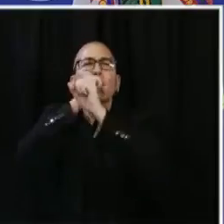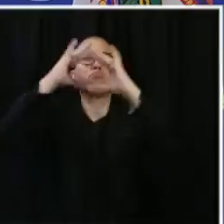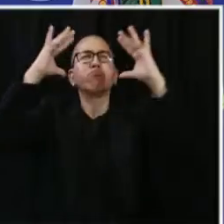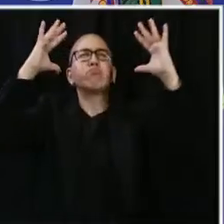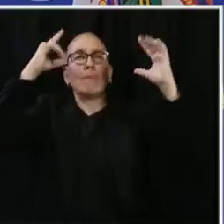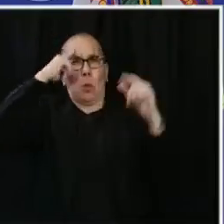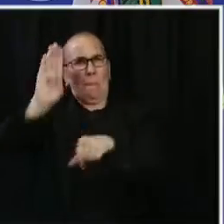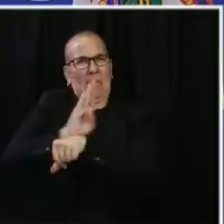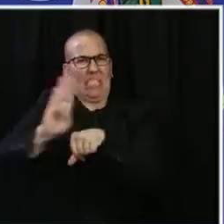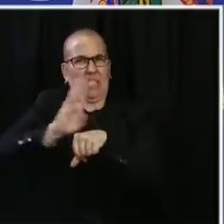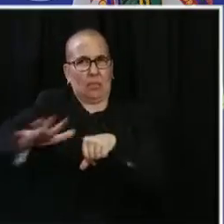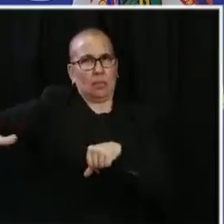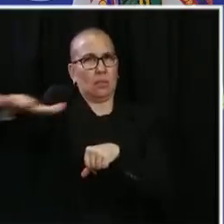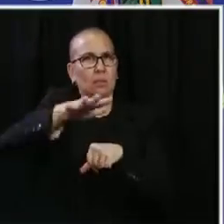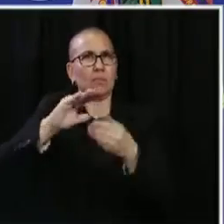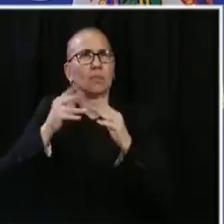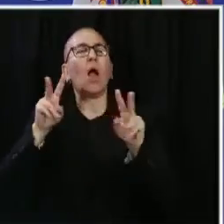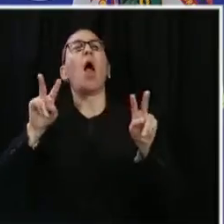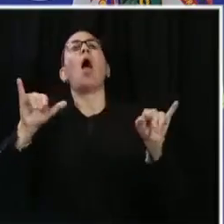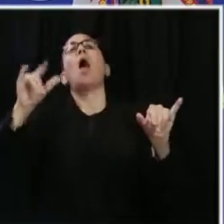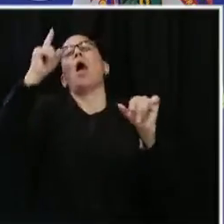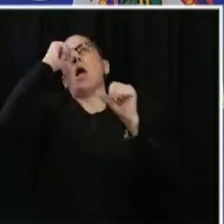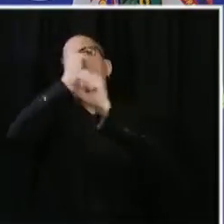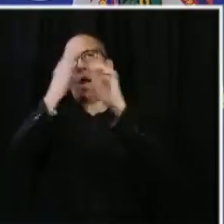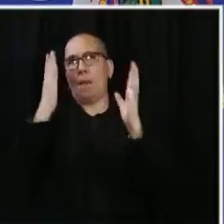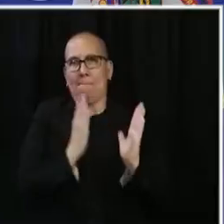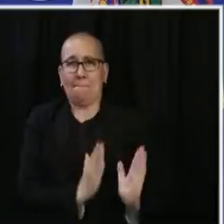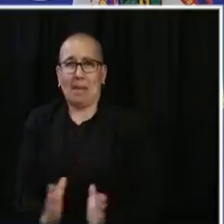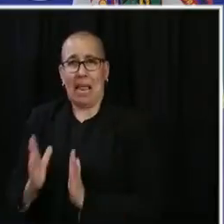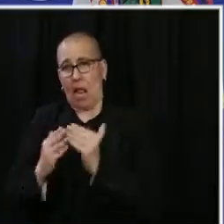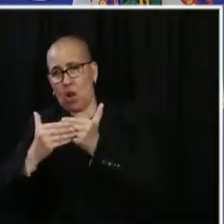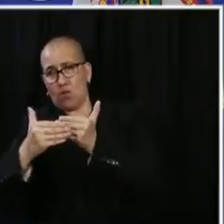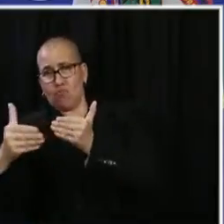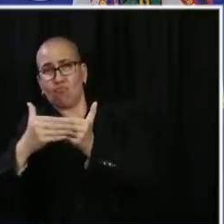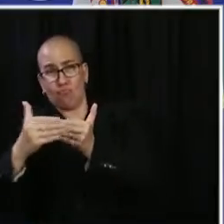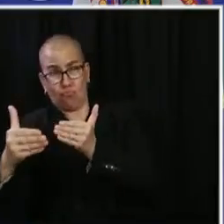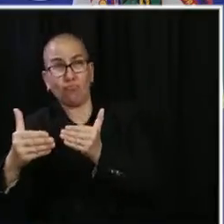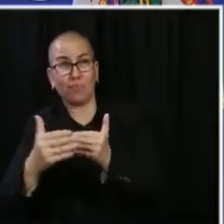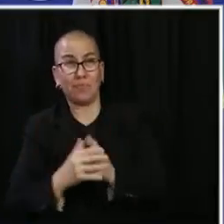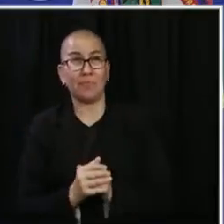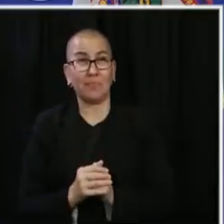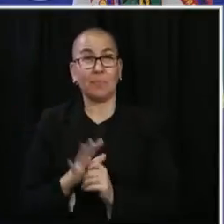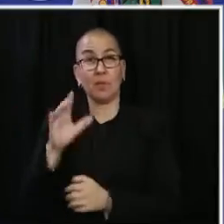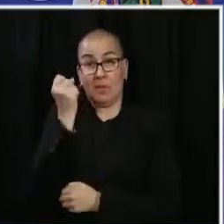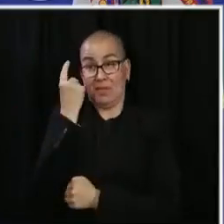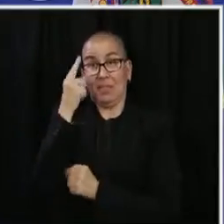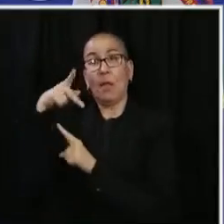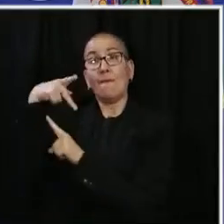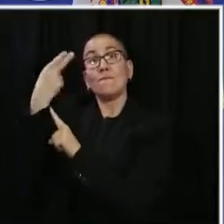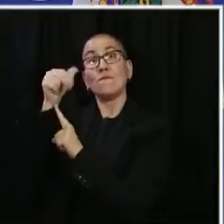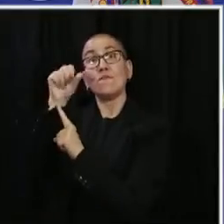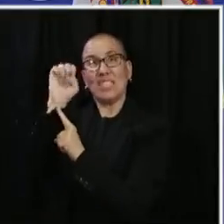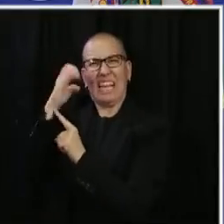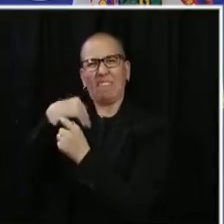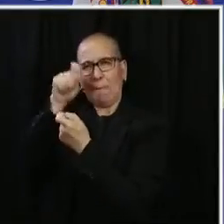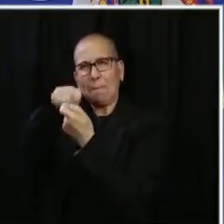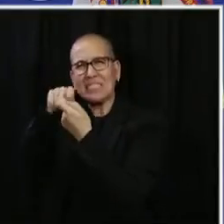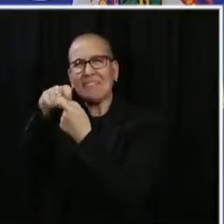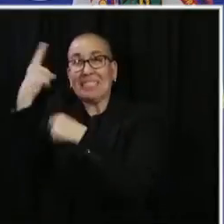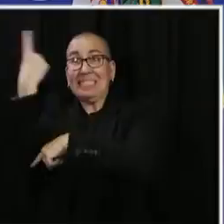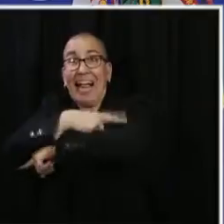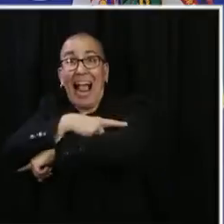They begin to plan out. We don't have timelines for every phase, as you'll see in a moment, but we do have some phases that make logical sense from a public